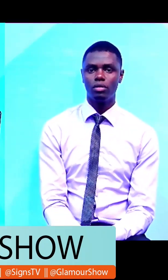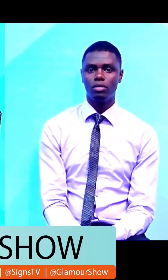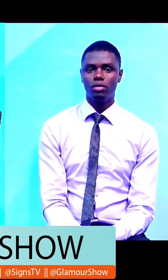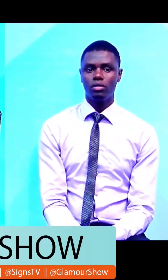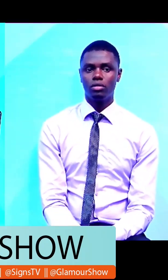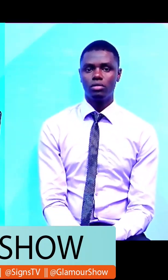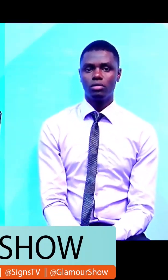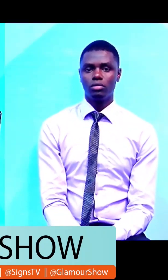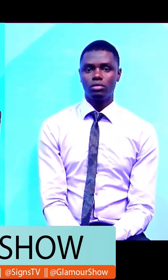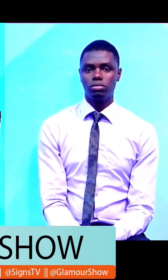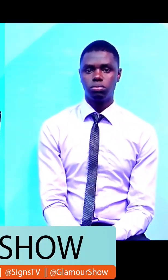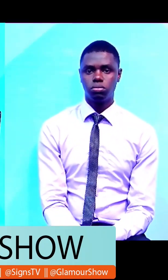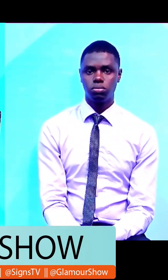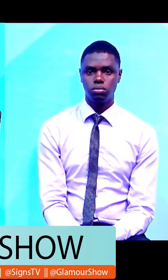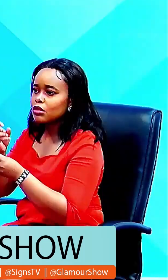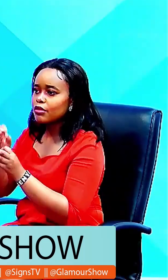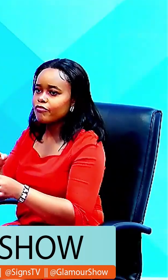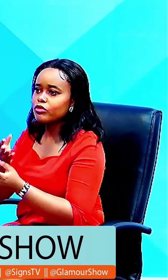So can you tell